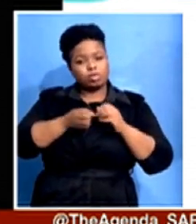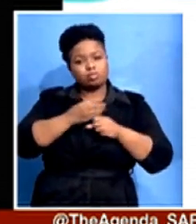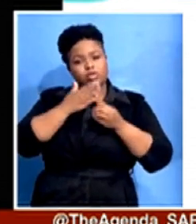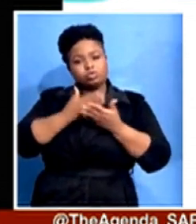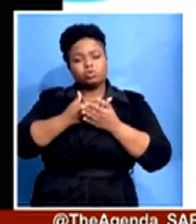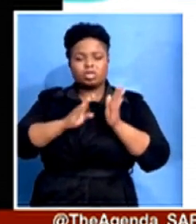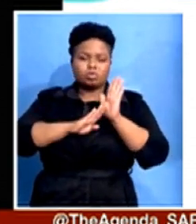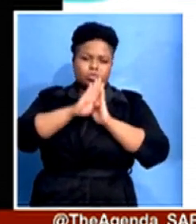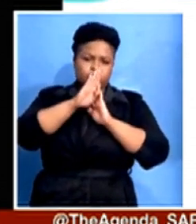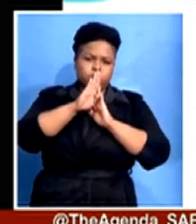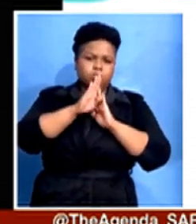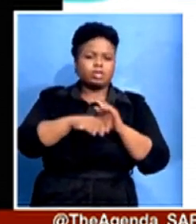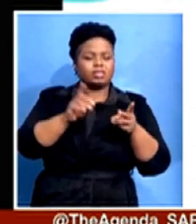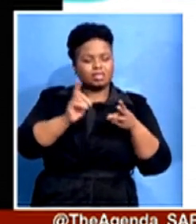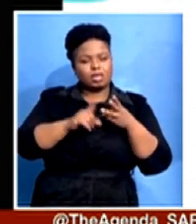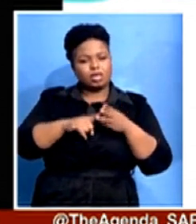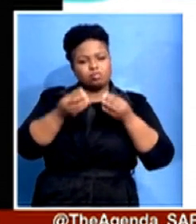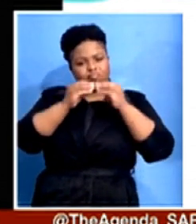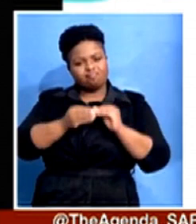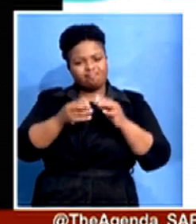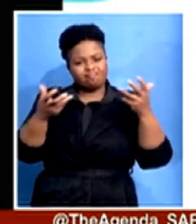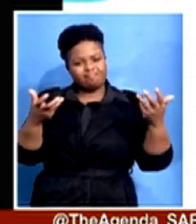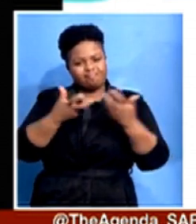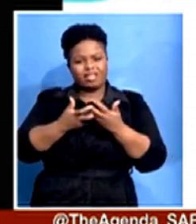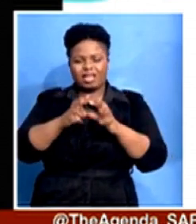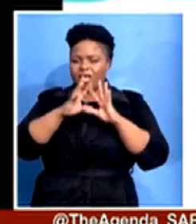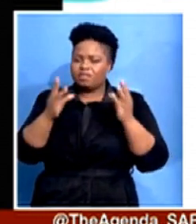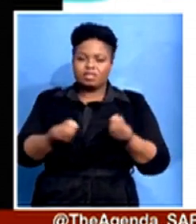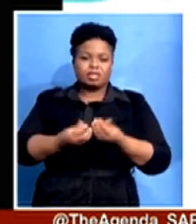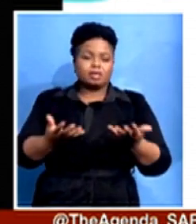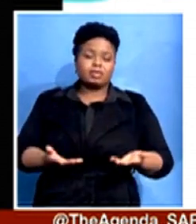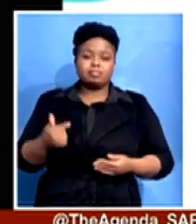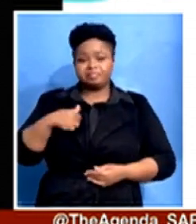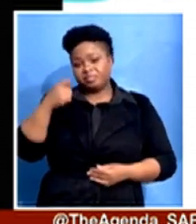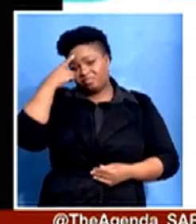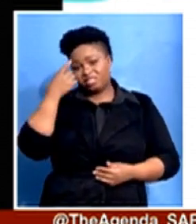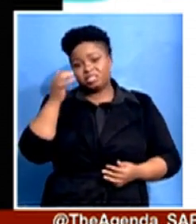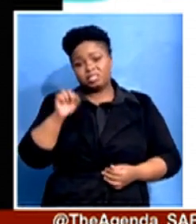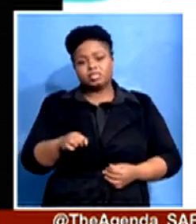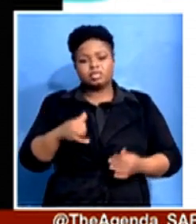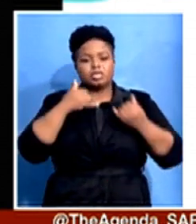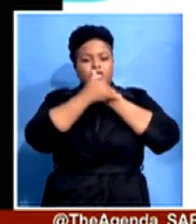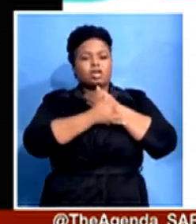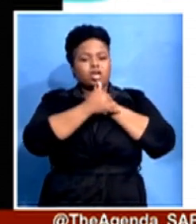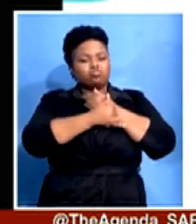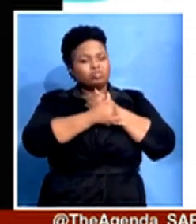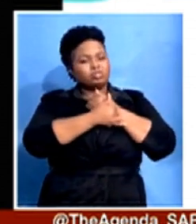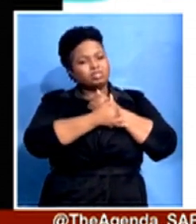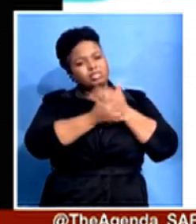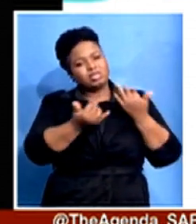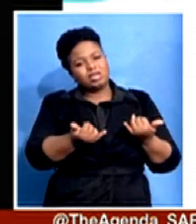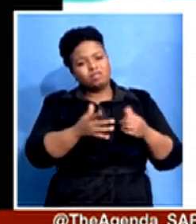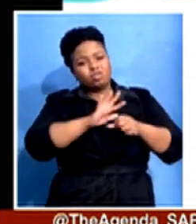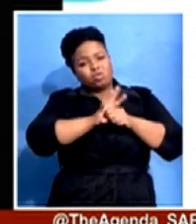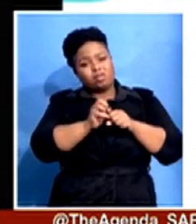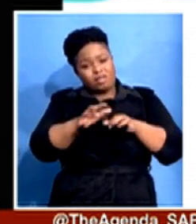together. So, I do think also that the country has seen this pandemic as an opportunity, really, to